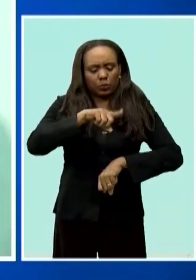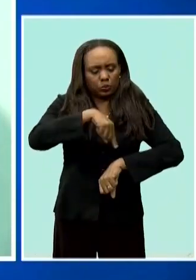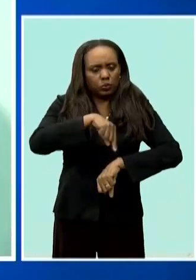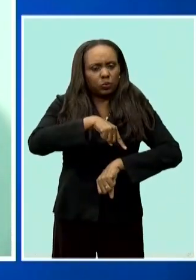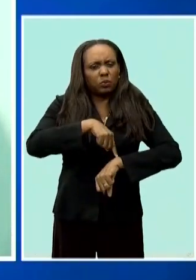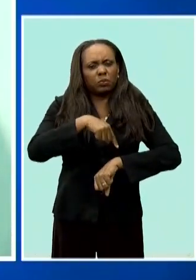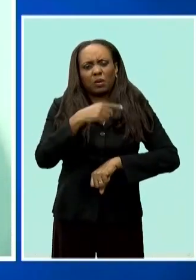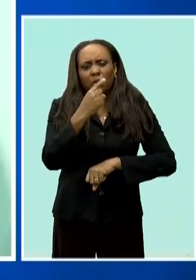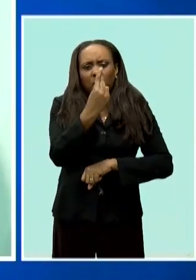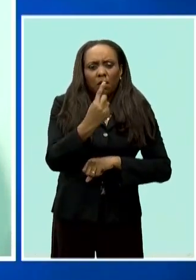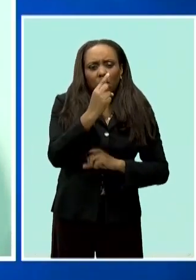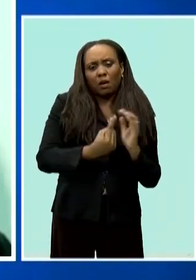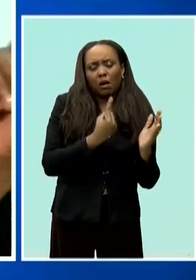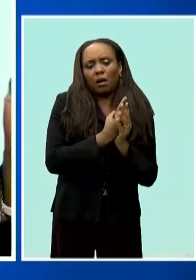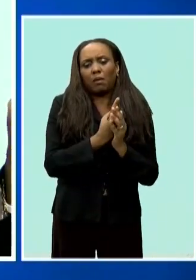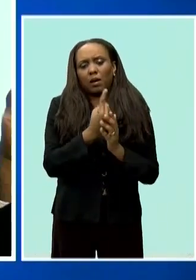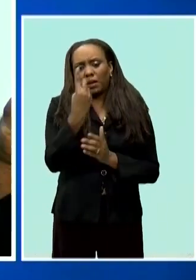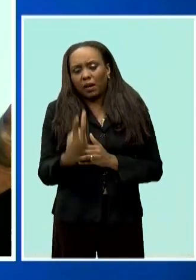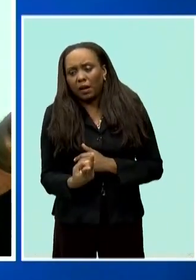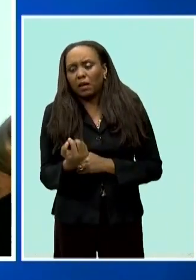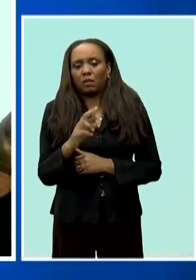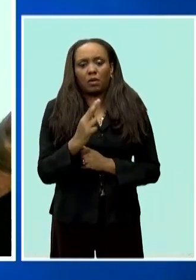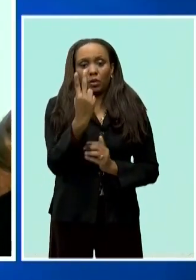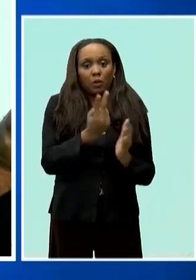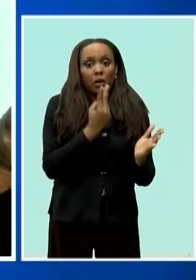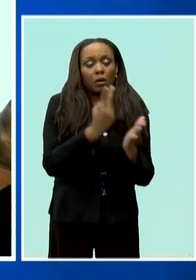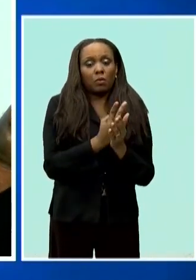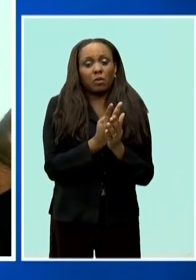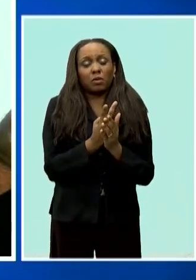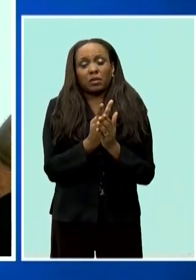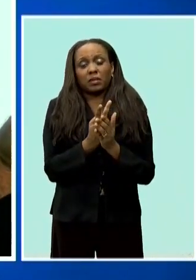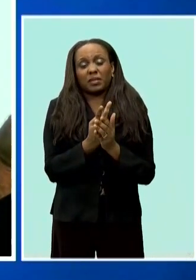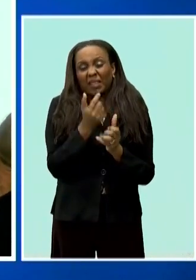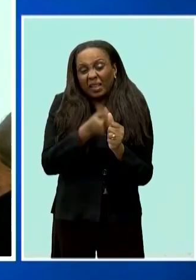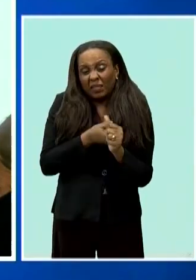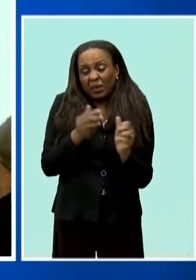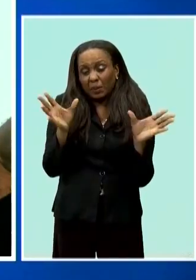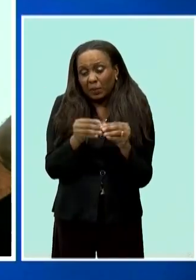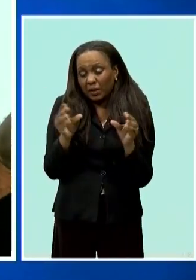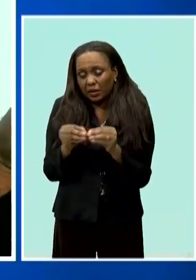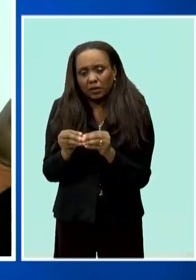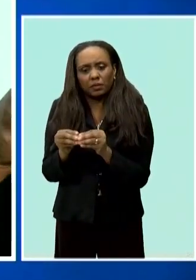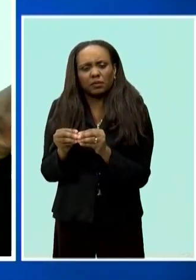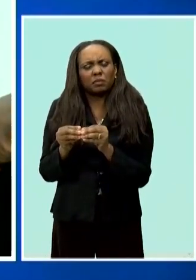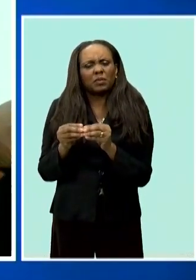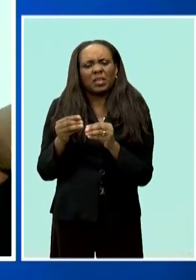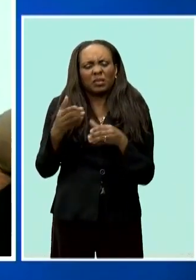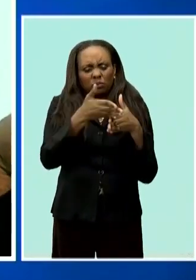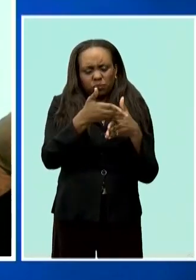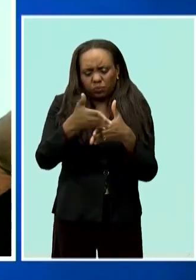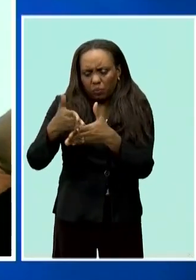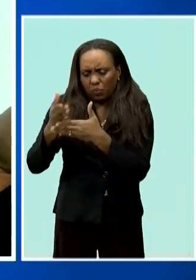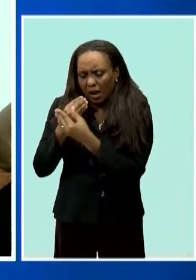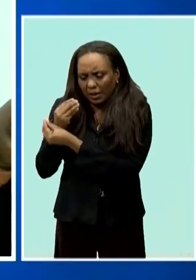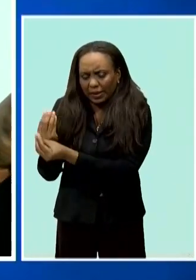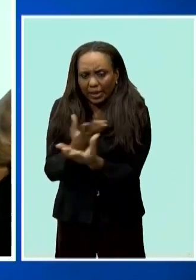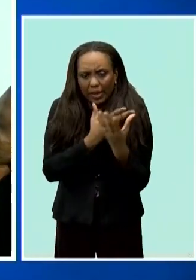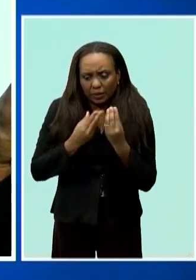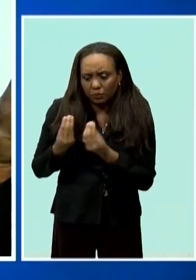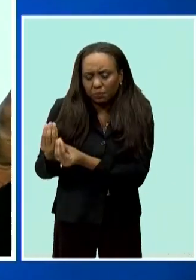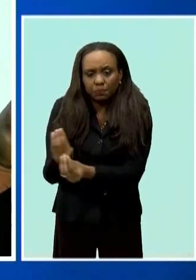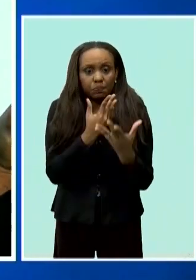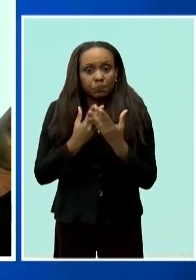traditionally been Barbados' key partner in the conduct of international business. And we therefore met with all of